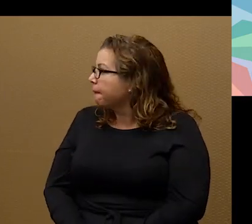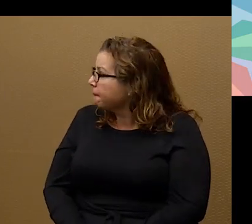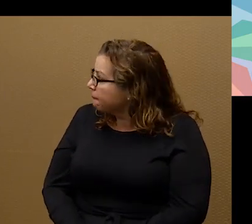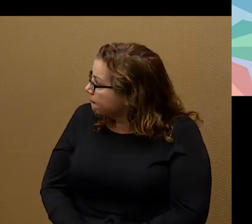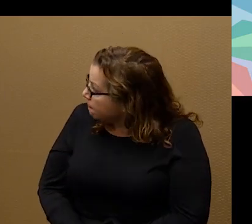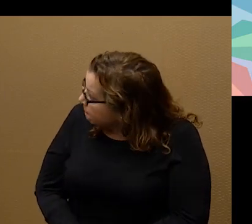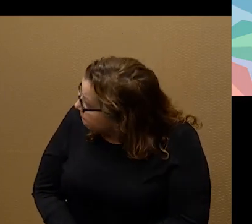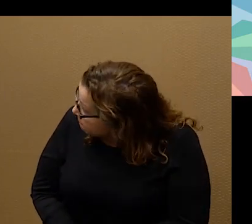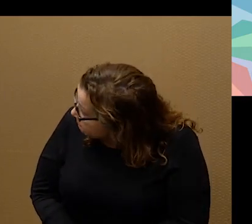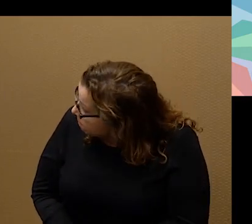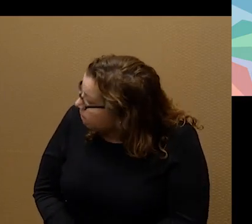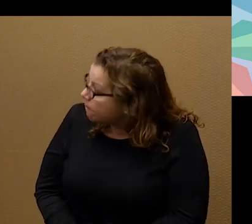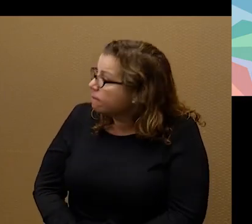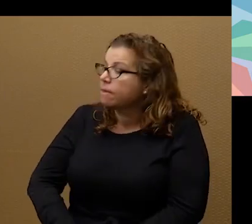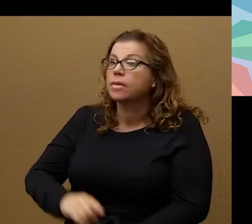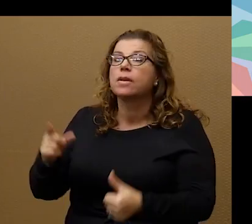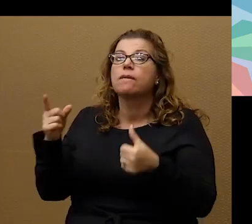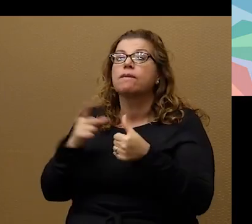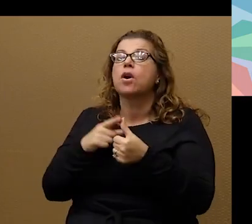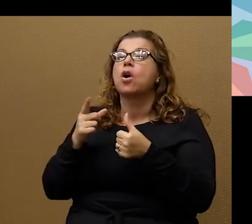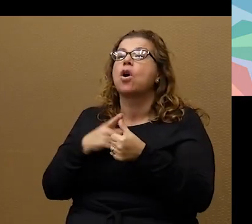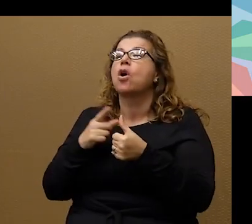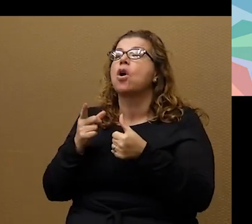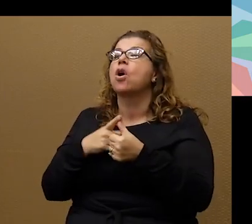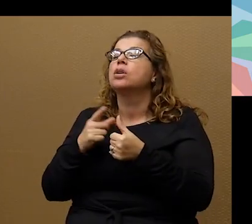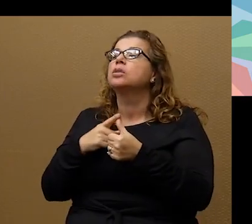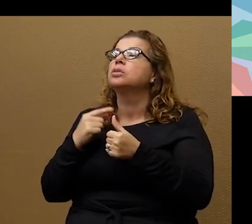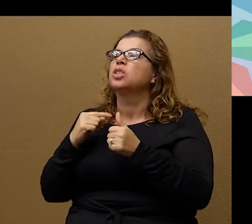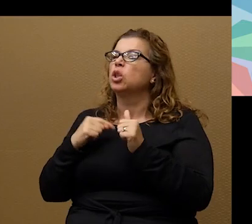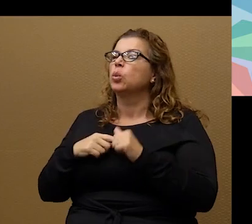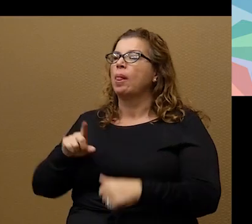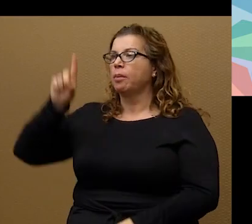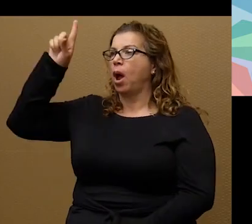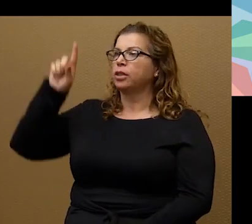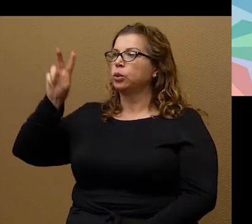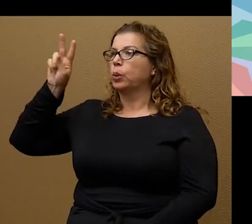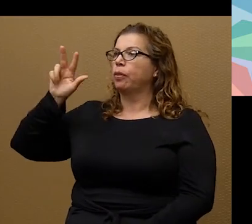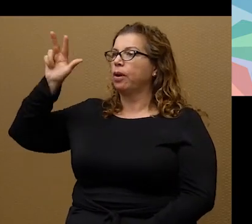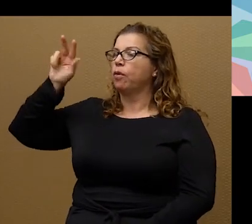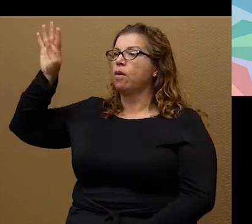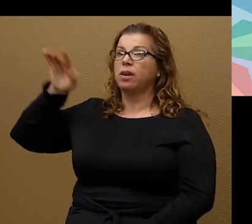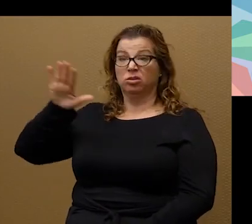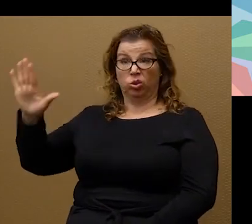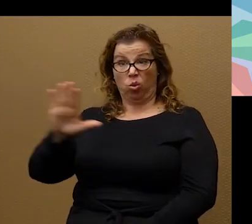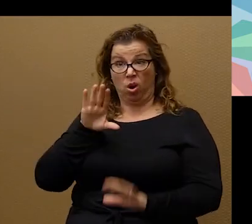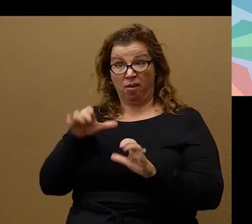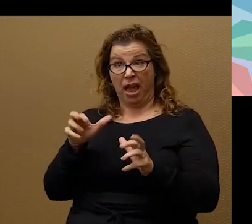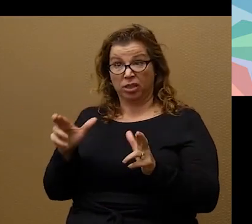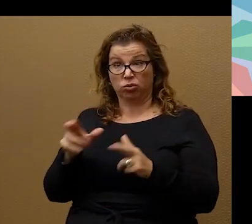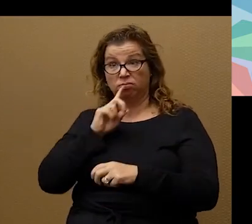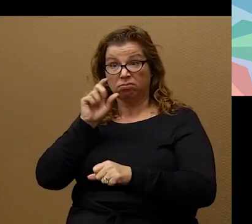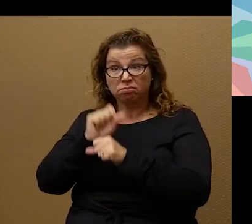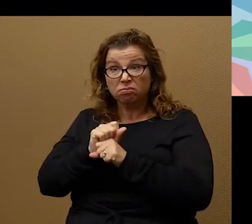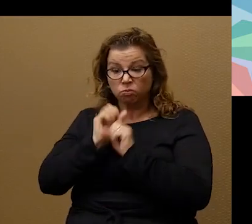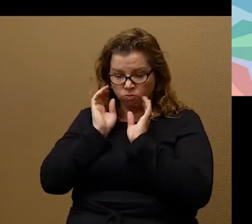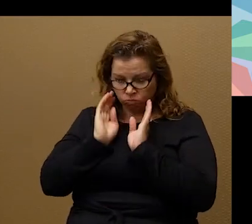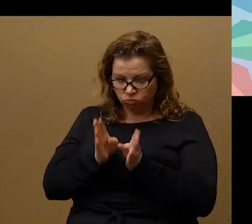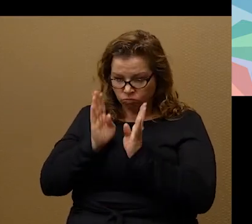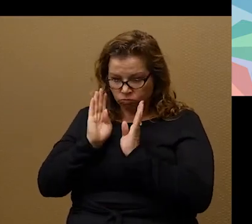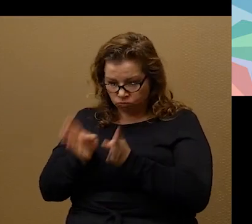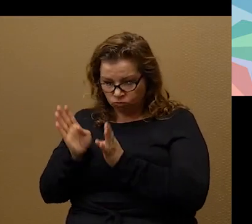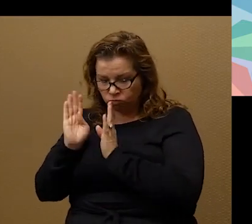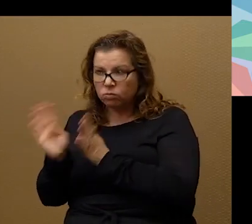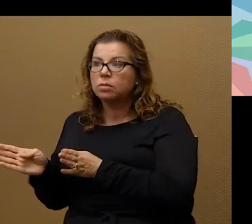All right, so for the first one, I'm going to have you put up 1 through 5 of how structured you think your classroom is